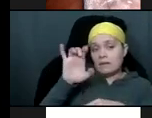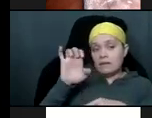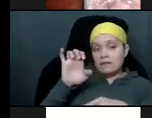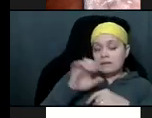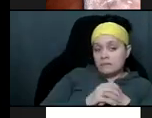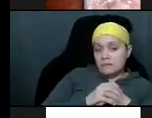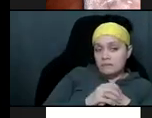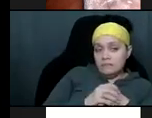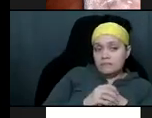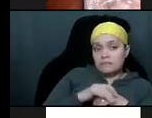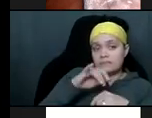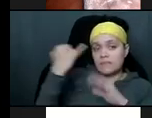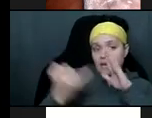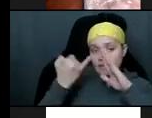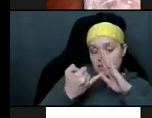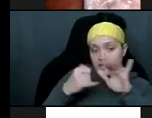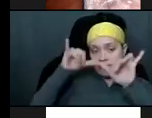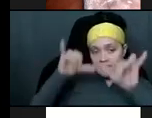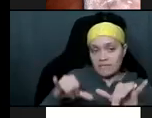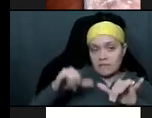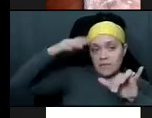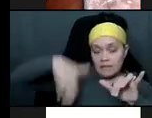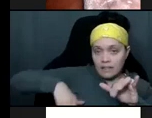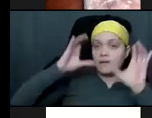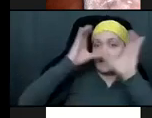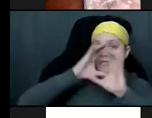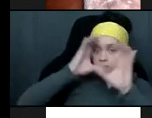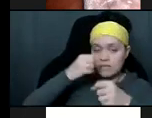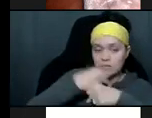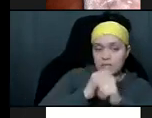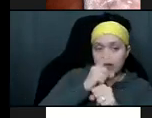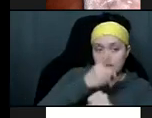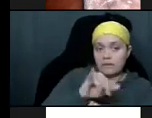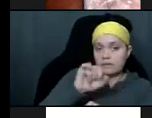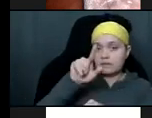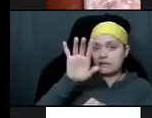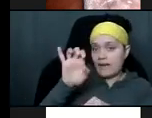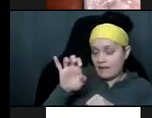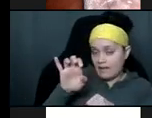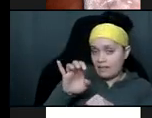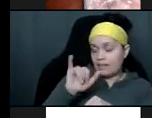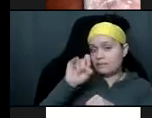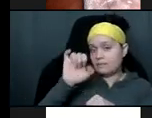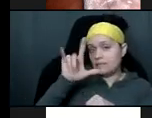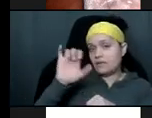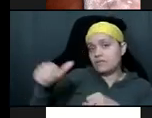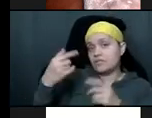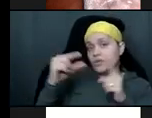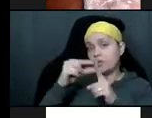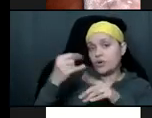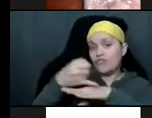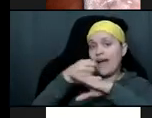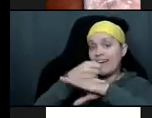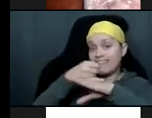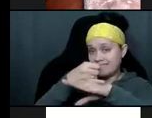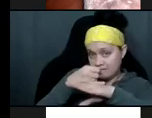Isolation, settlement, late exploration. Make an acronym out of that, you get ISLE. ISLE is another word for island,